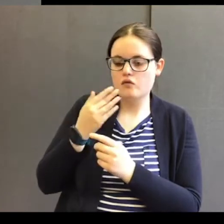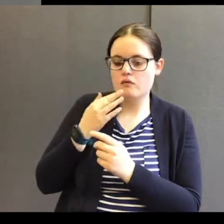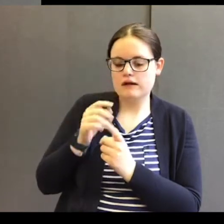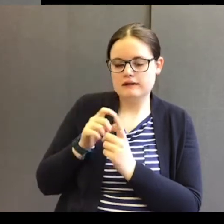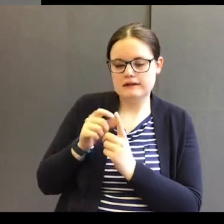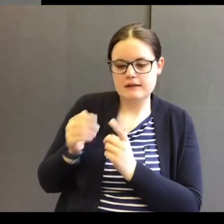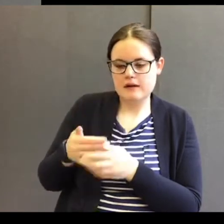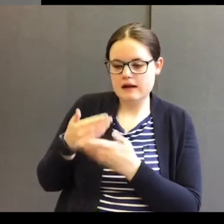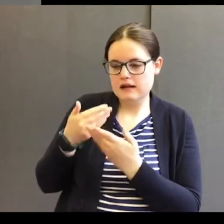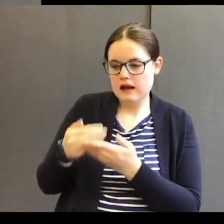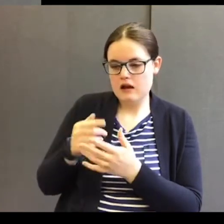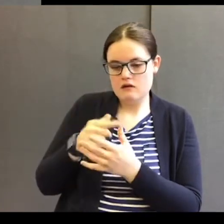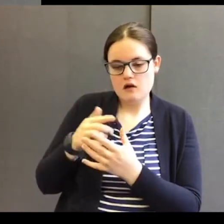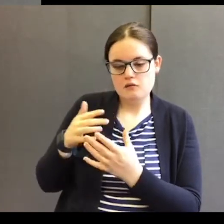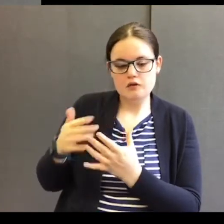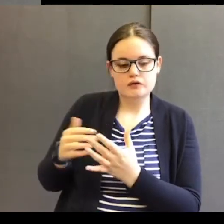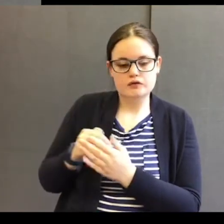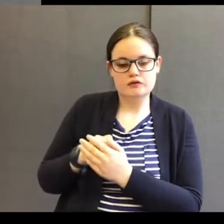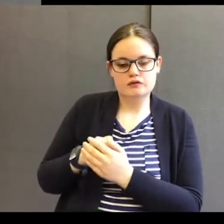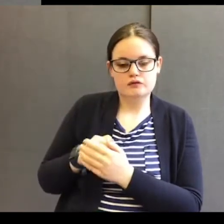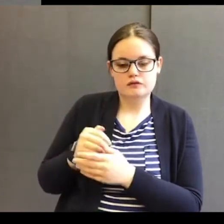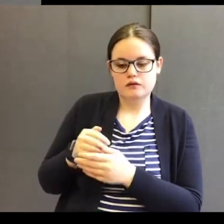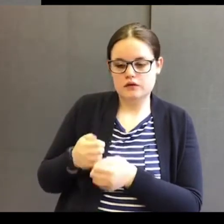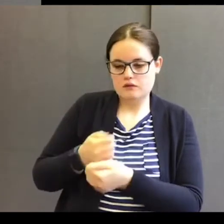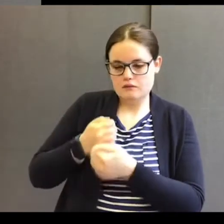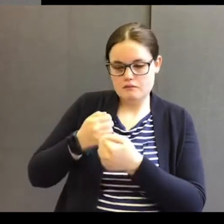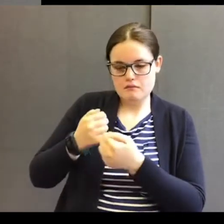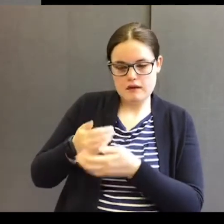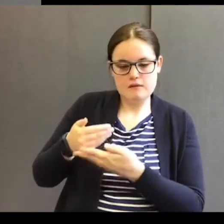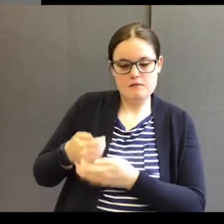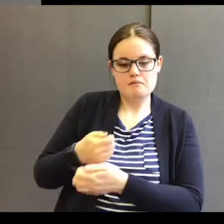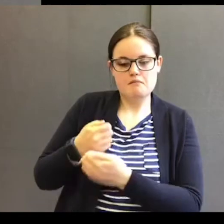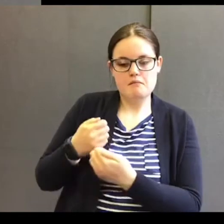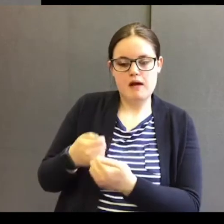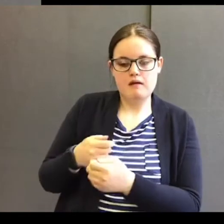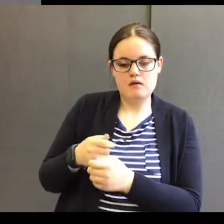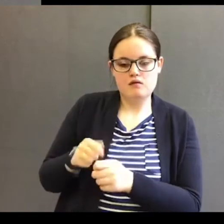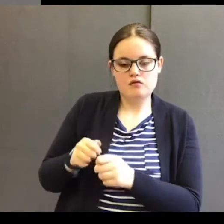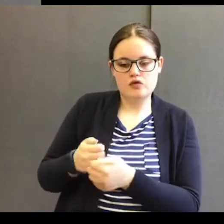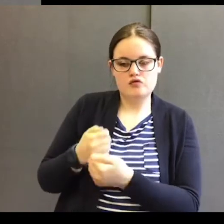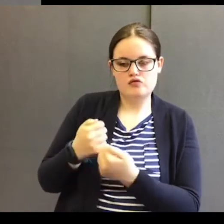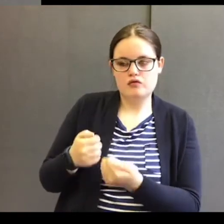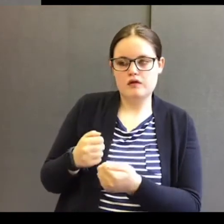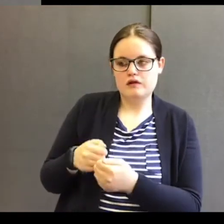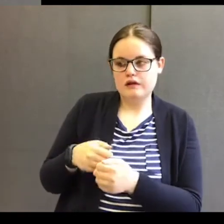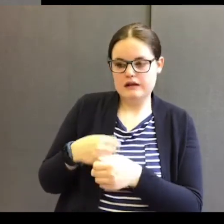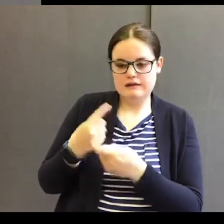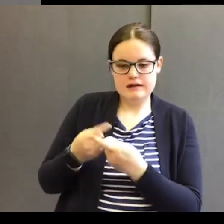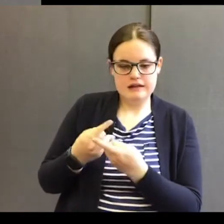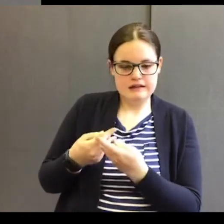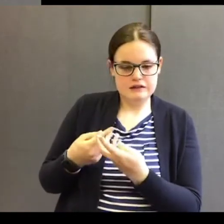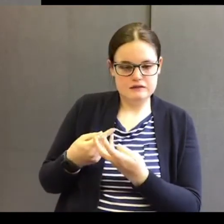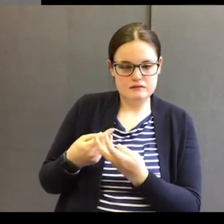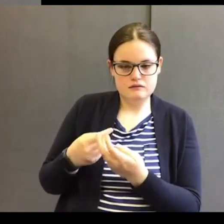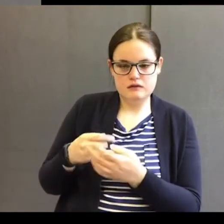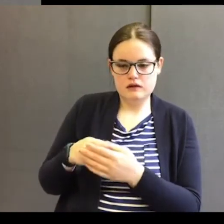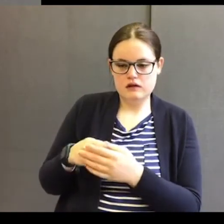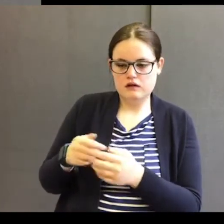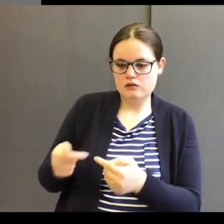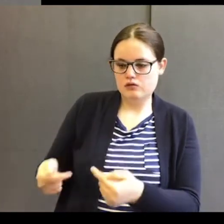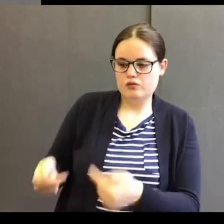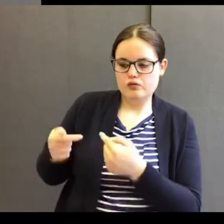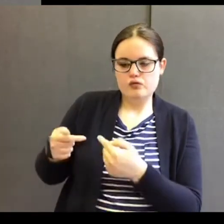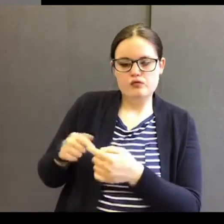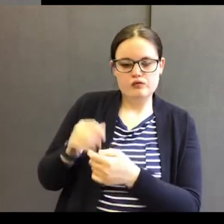disciples to now as the apostles, empowered and strengthened. So these things were